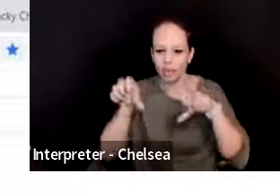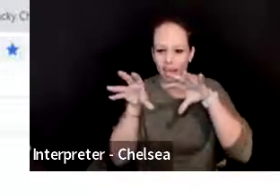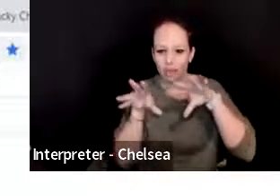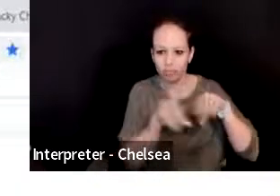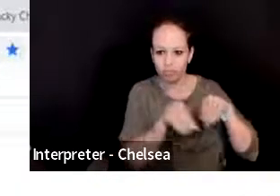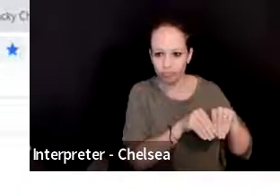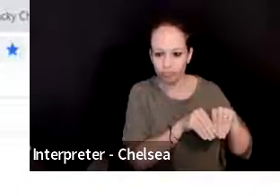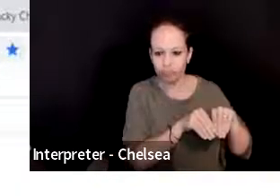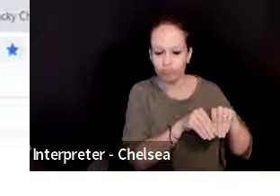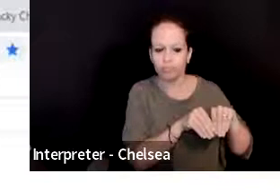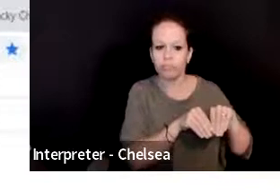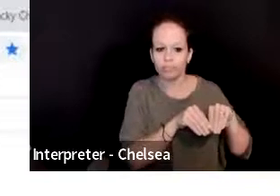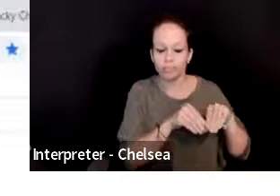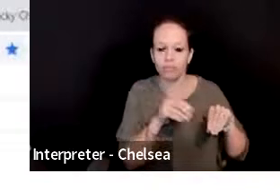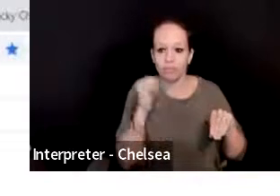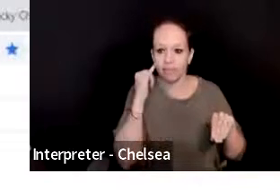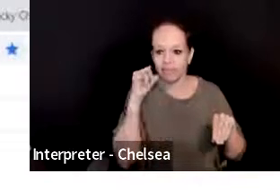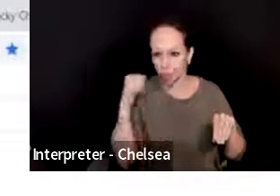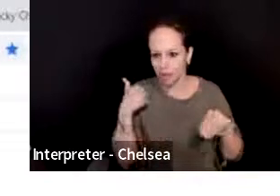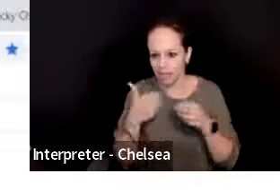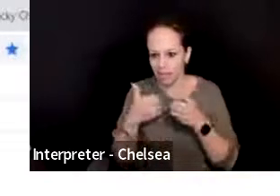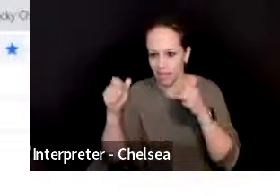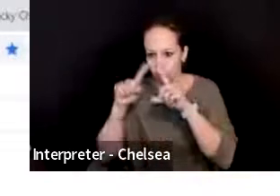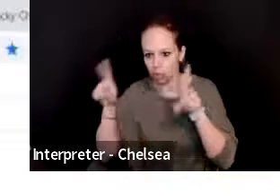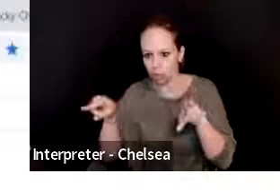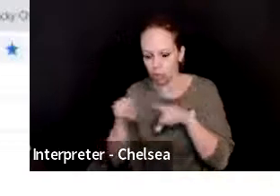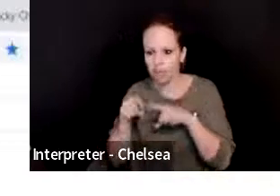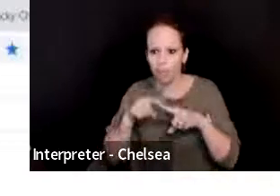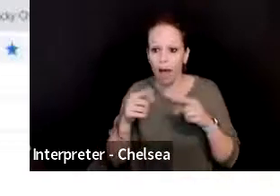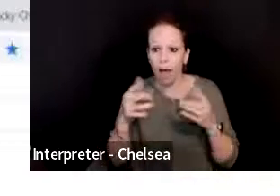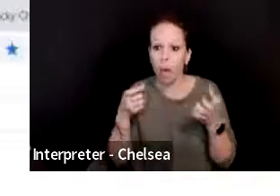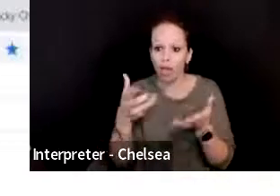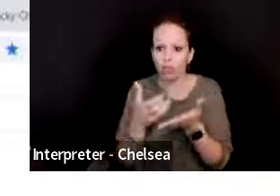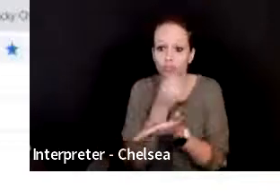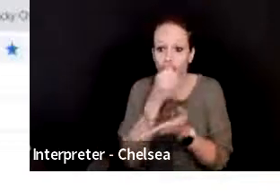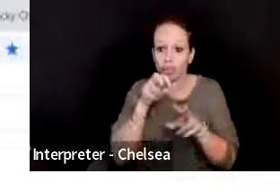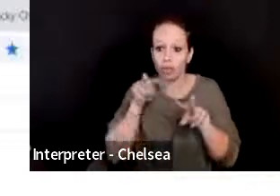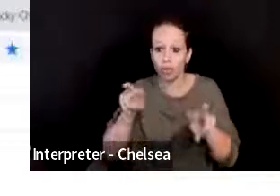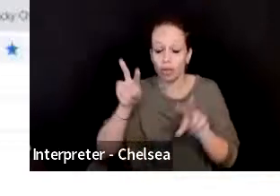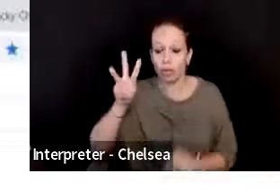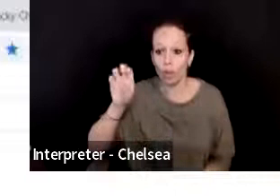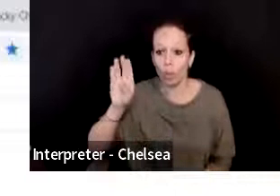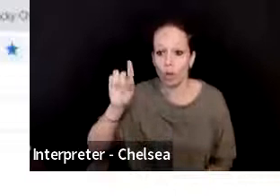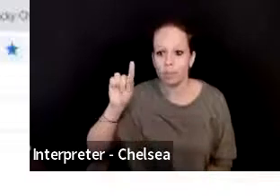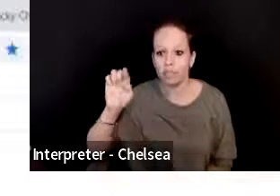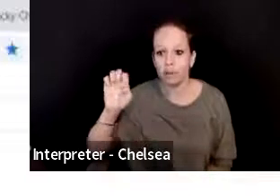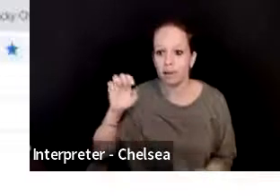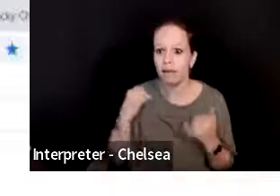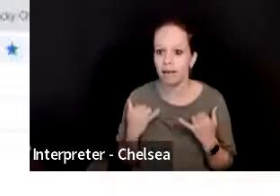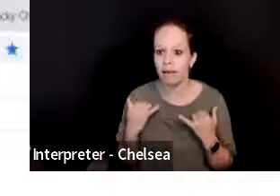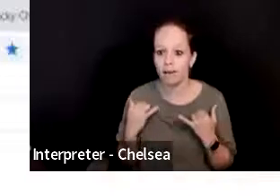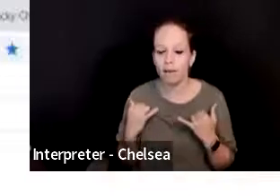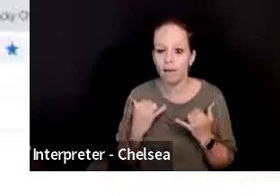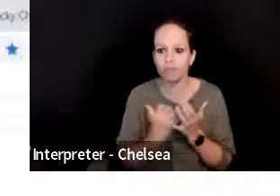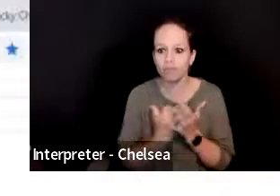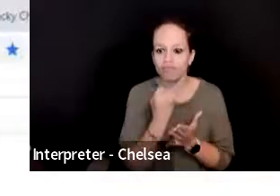computer and you don't have a separate screen, to actually go to this website. I want to really encourage you to do so because you